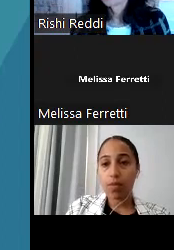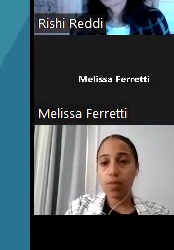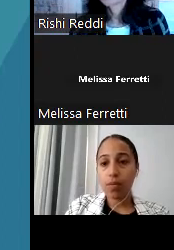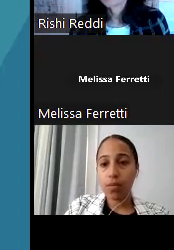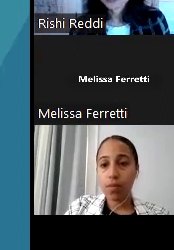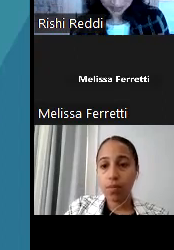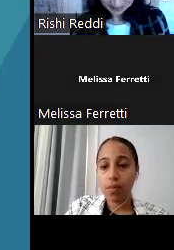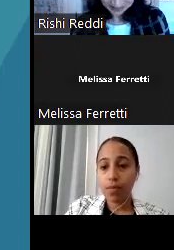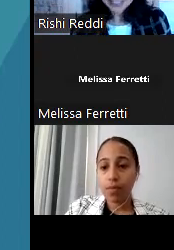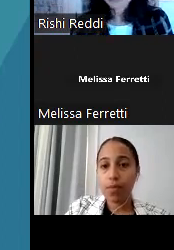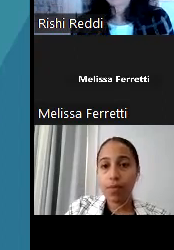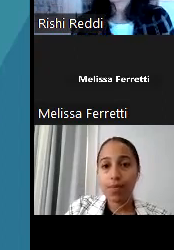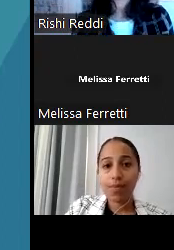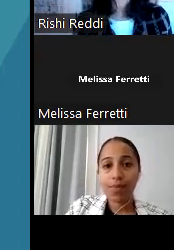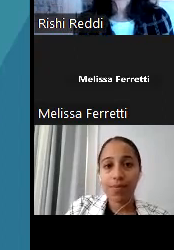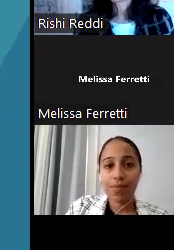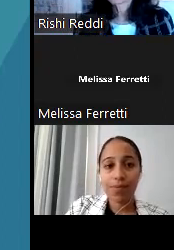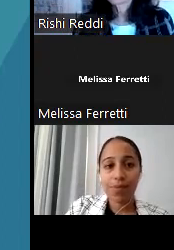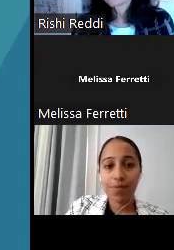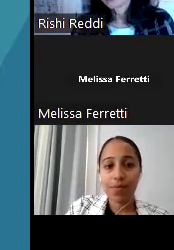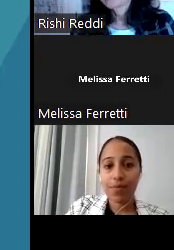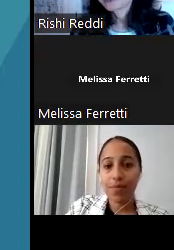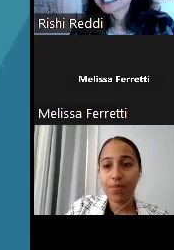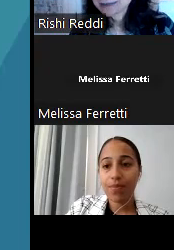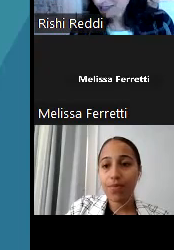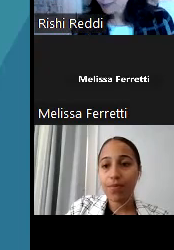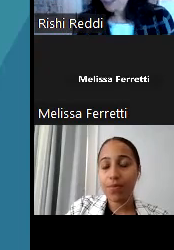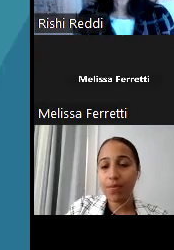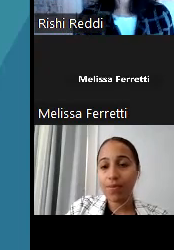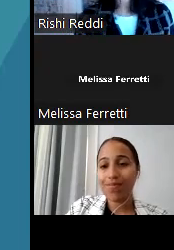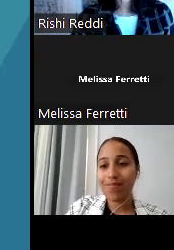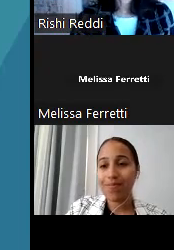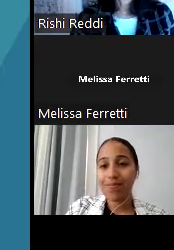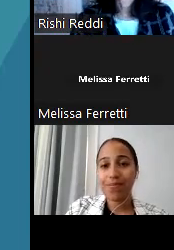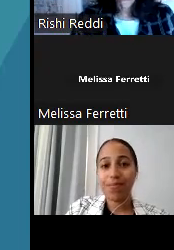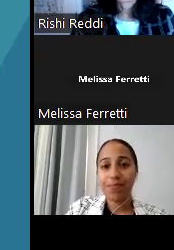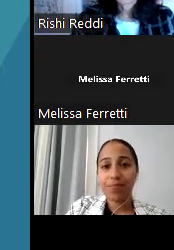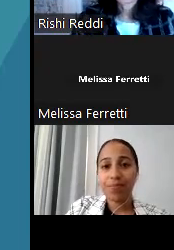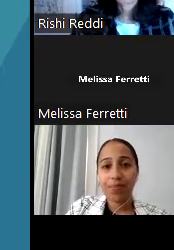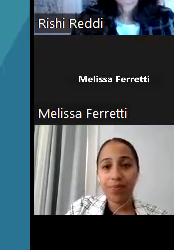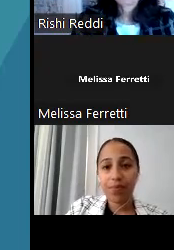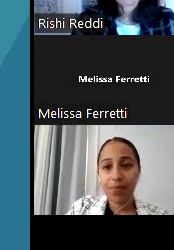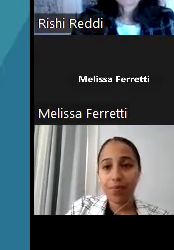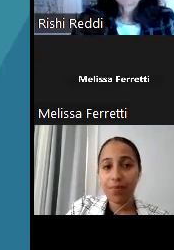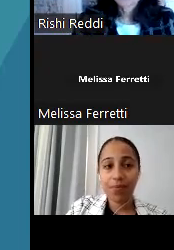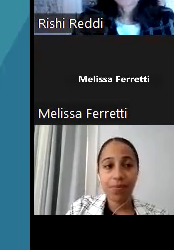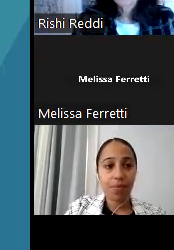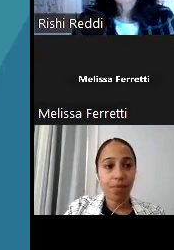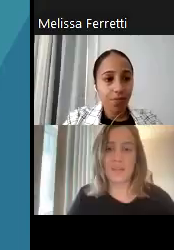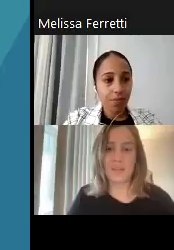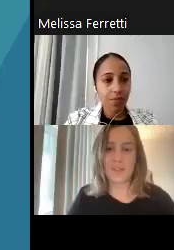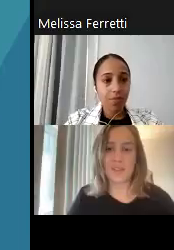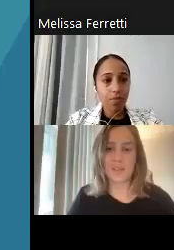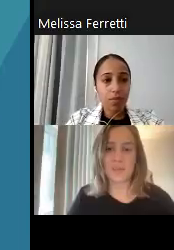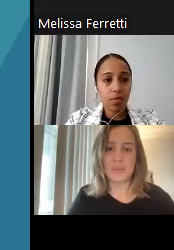glitches along the way. Have a good week, everyone, and some time off. right. Take care. Have a good holiday. Thank